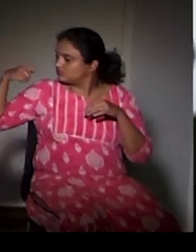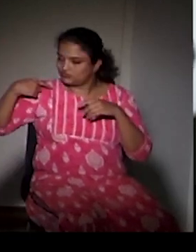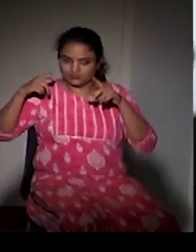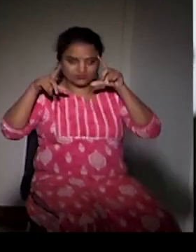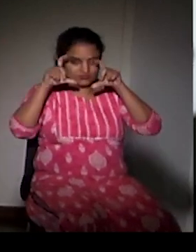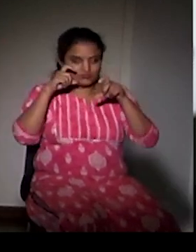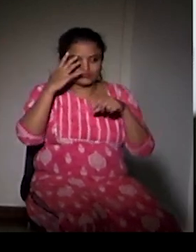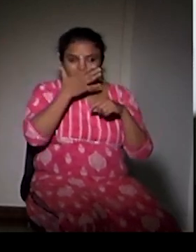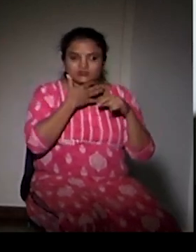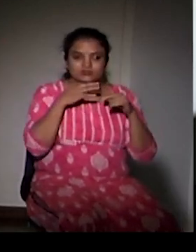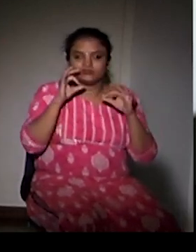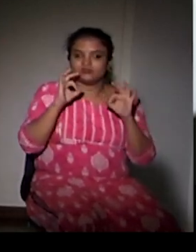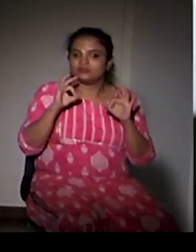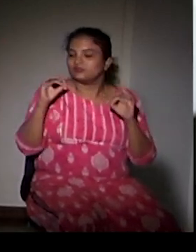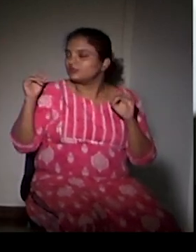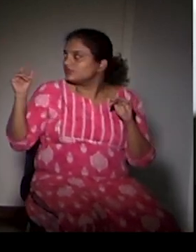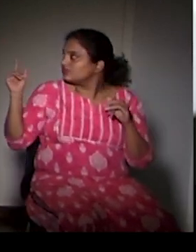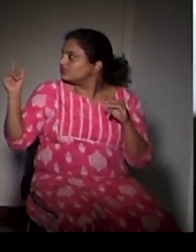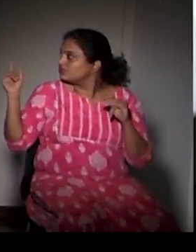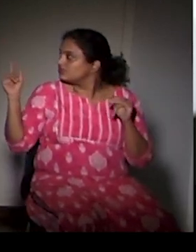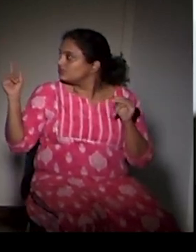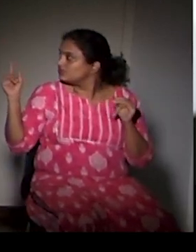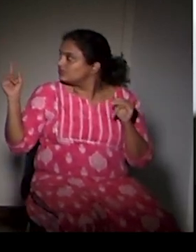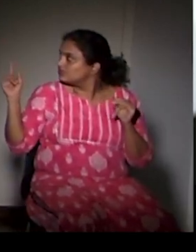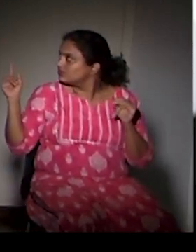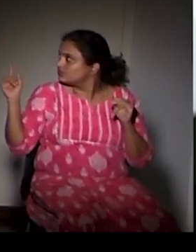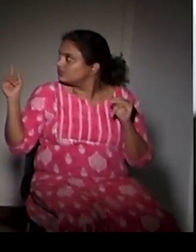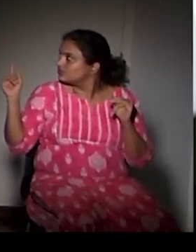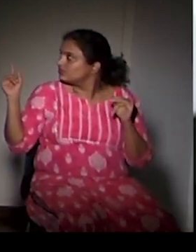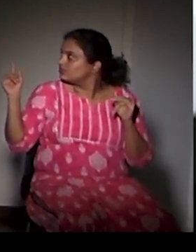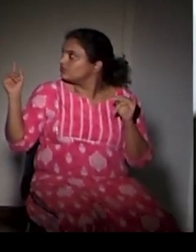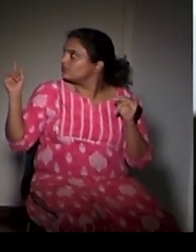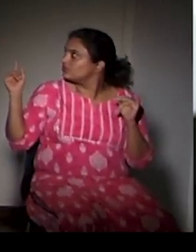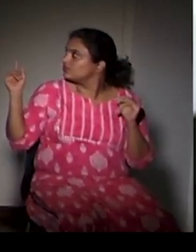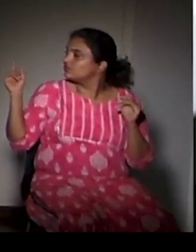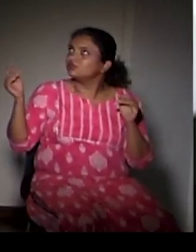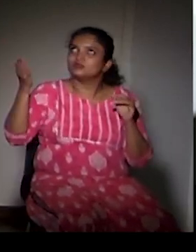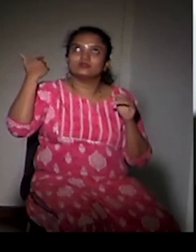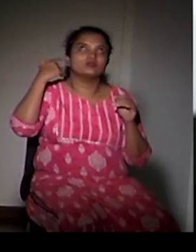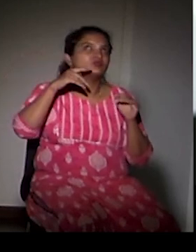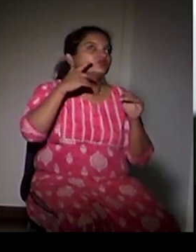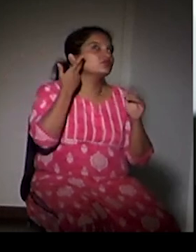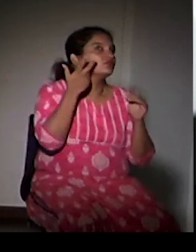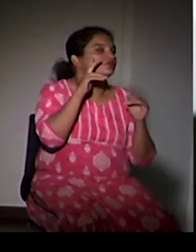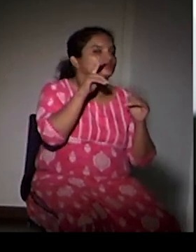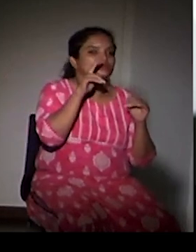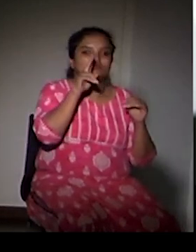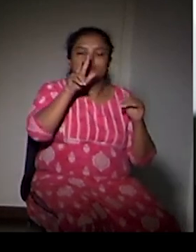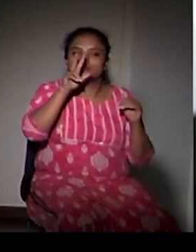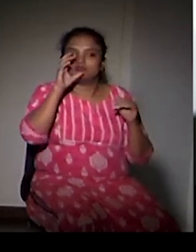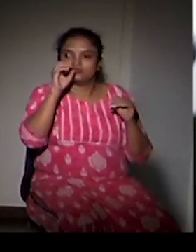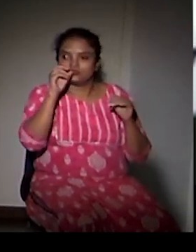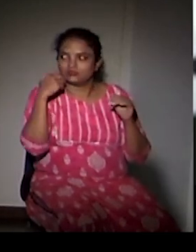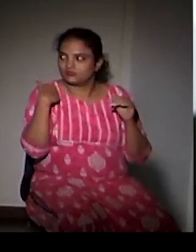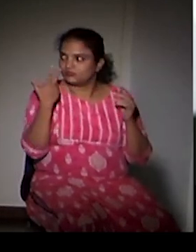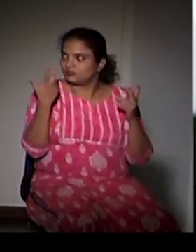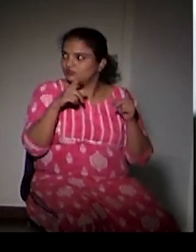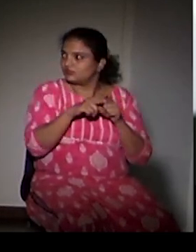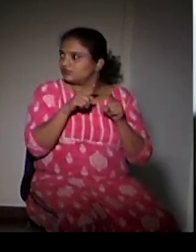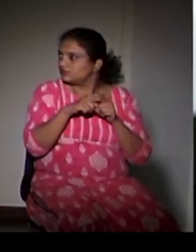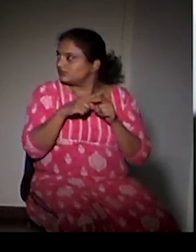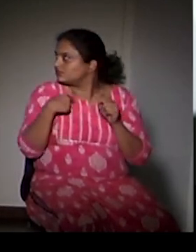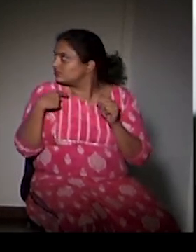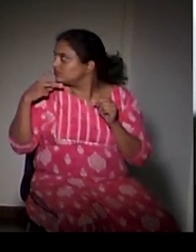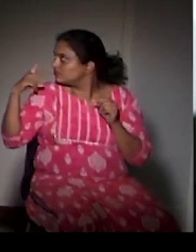the scholar Mark Zabrowski in around late 80s, I think. And I was very fortunate to